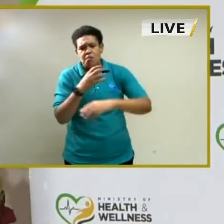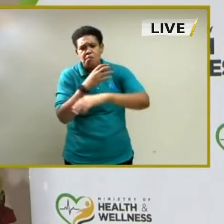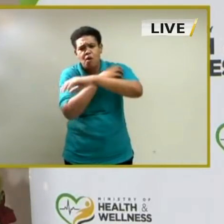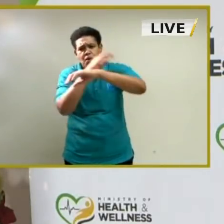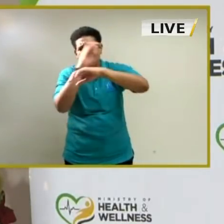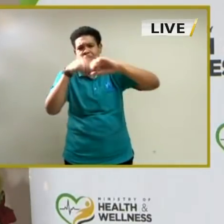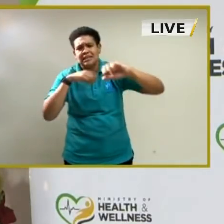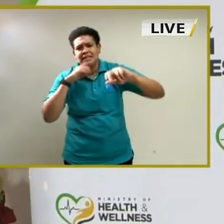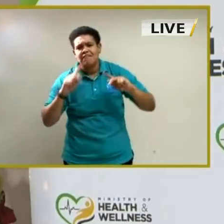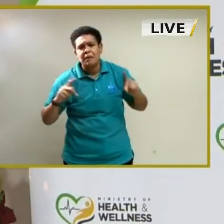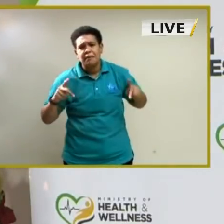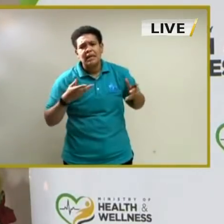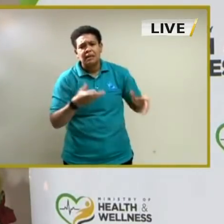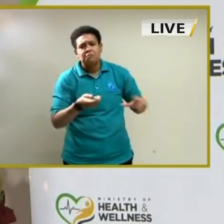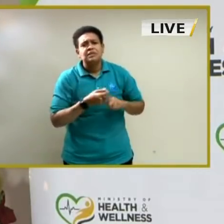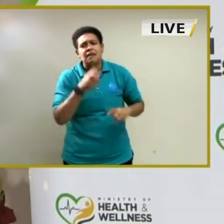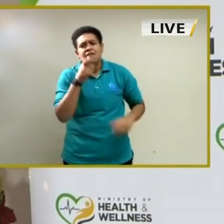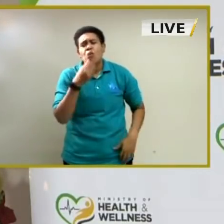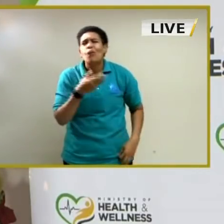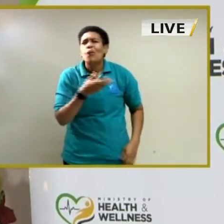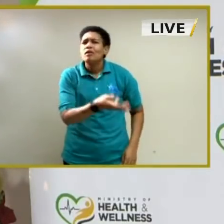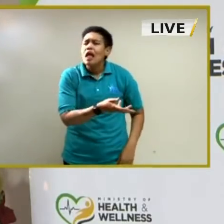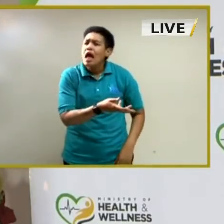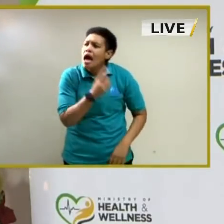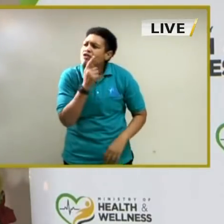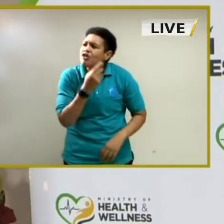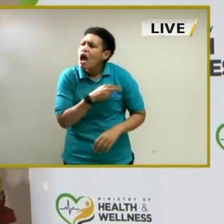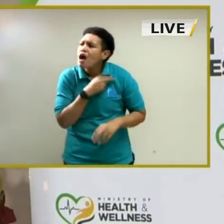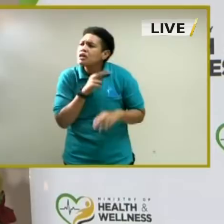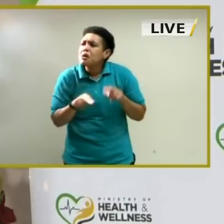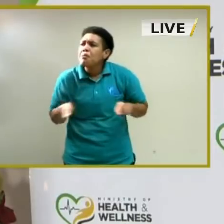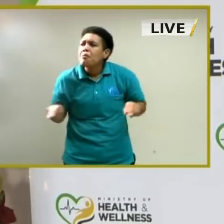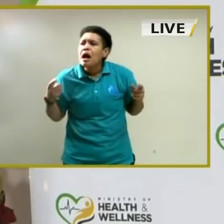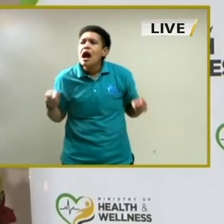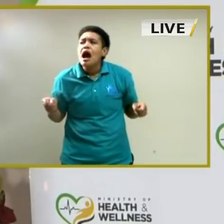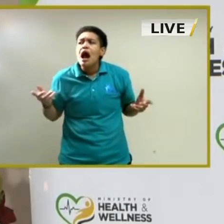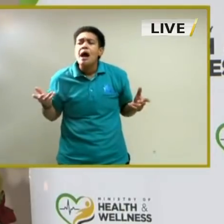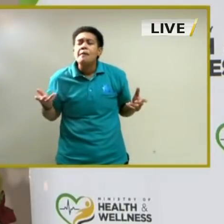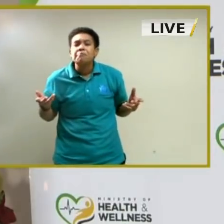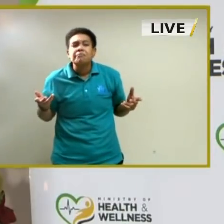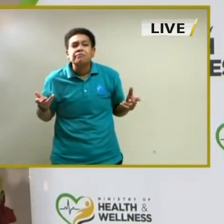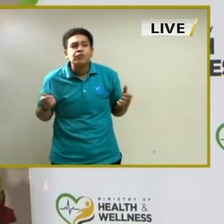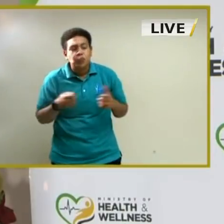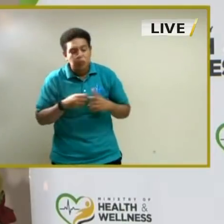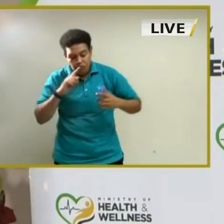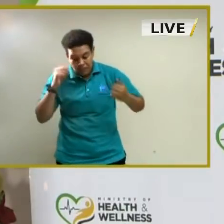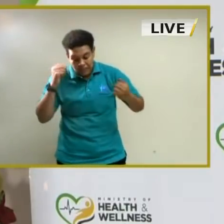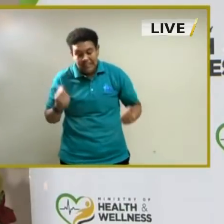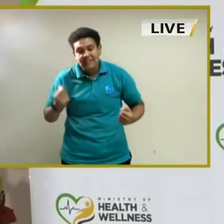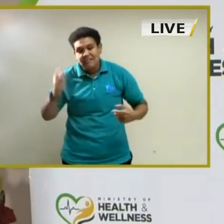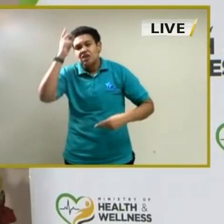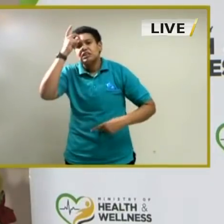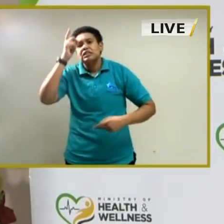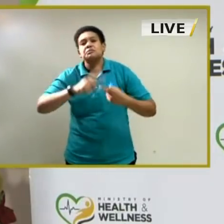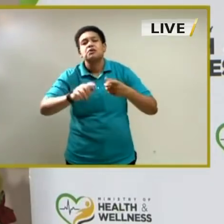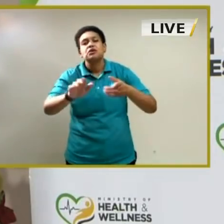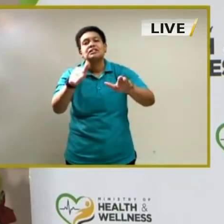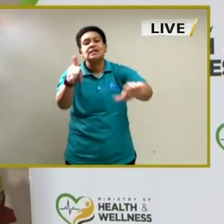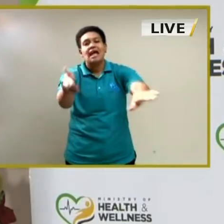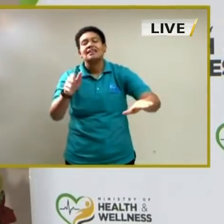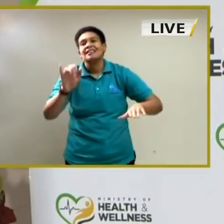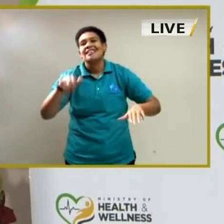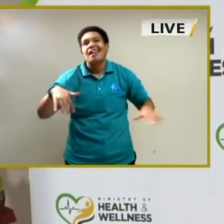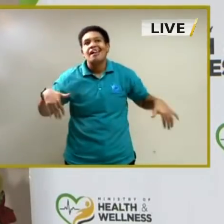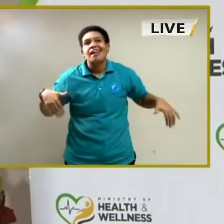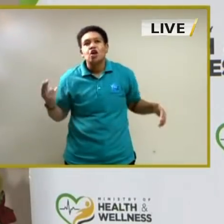of persons who have been hospitalized with severe disease and death. So that was